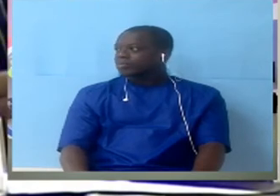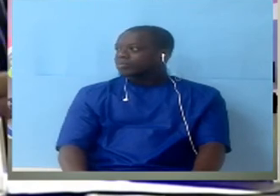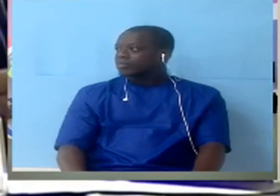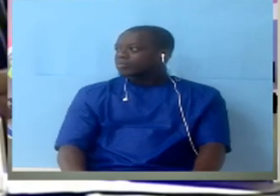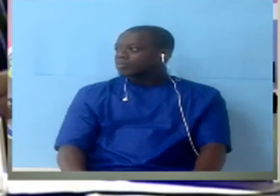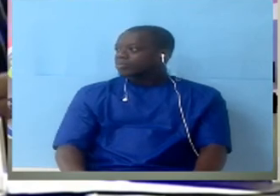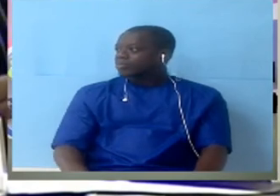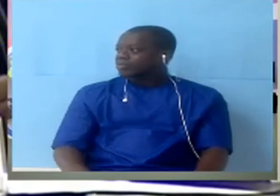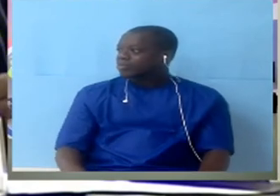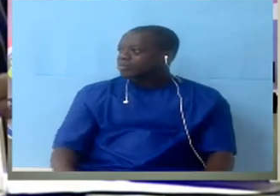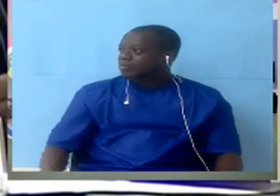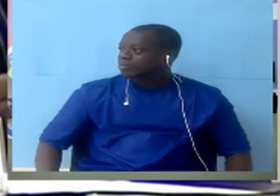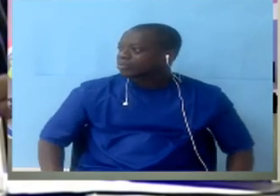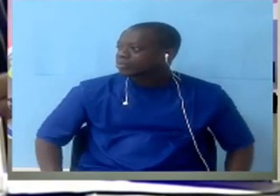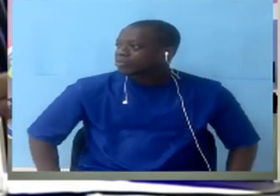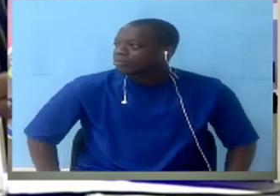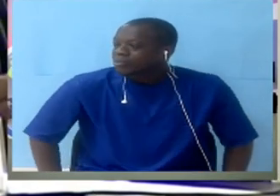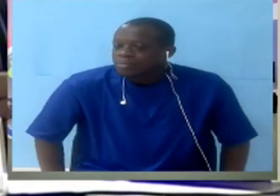I have the paper here.